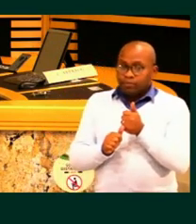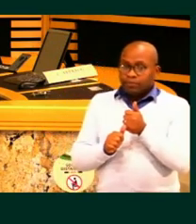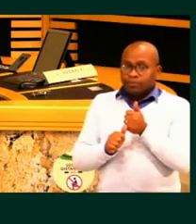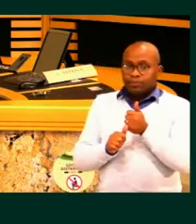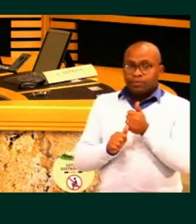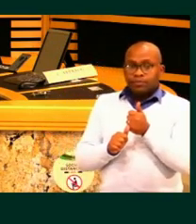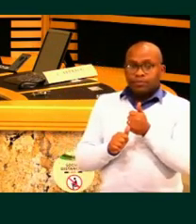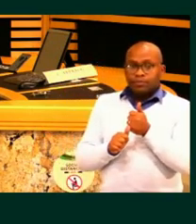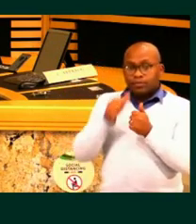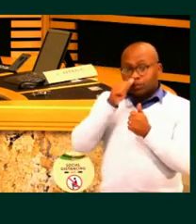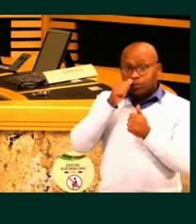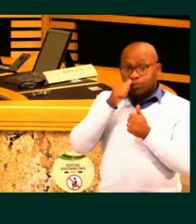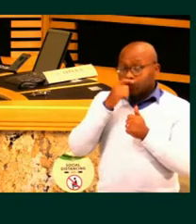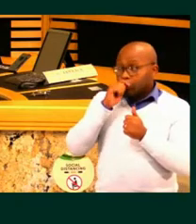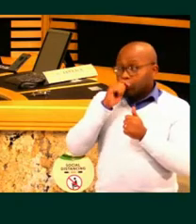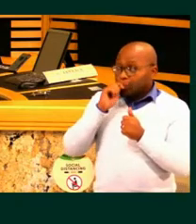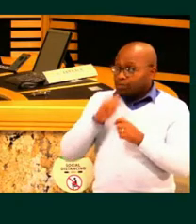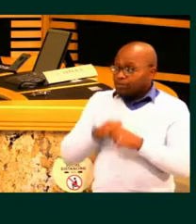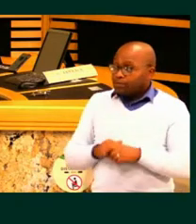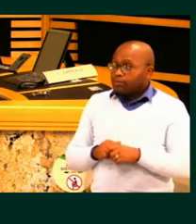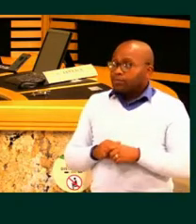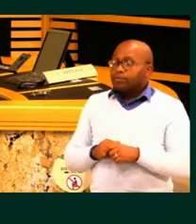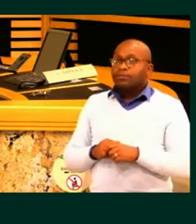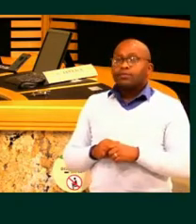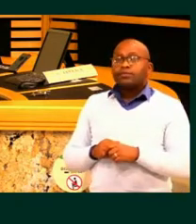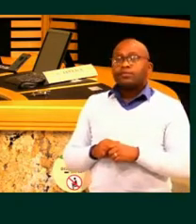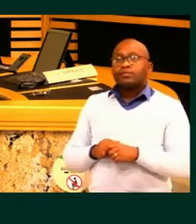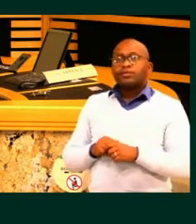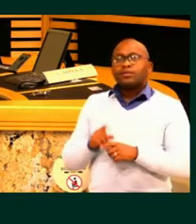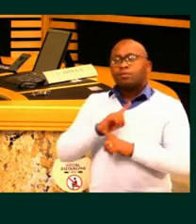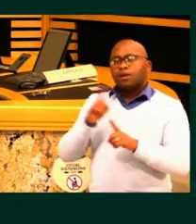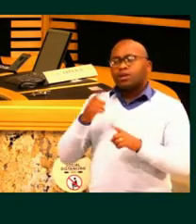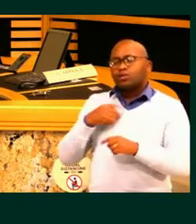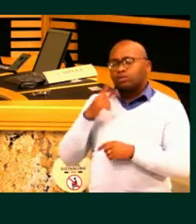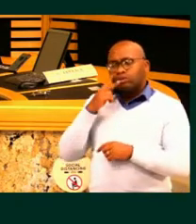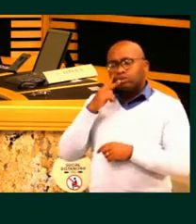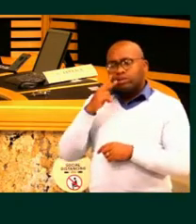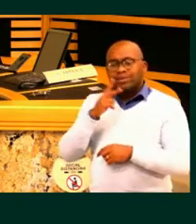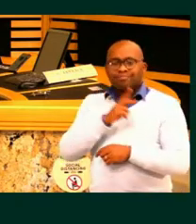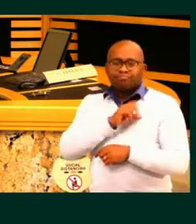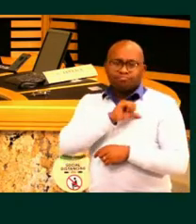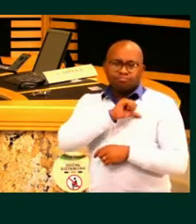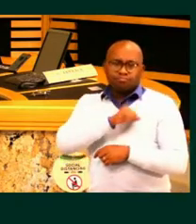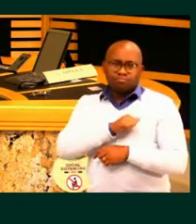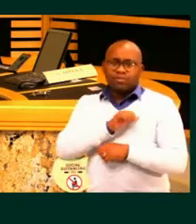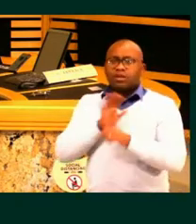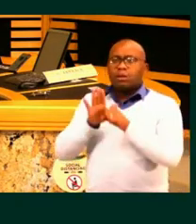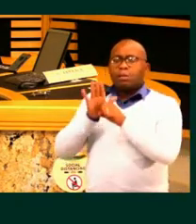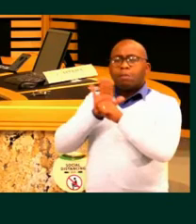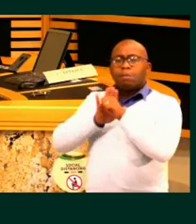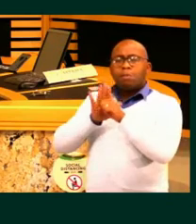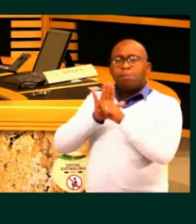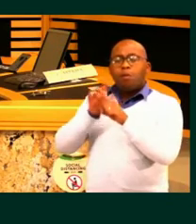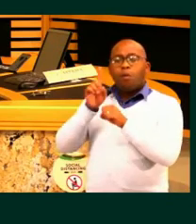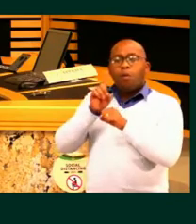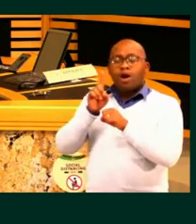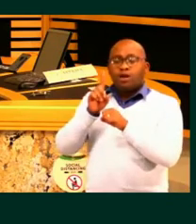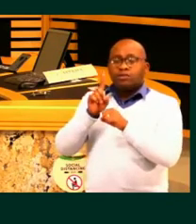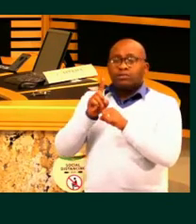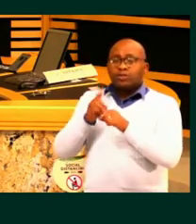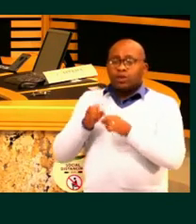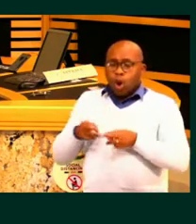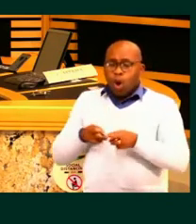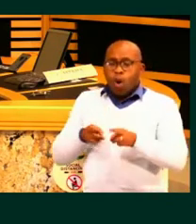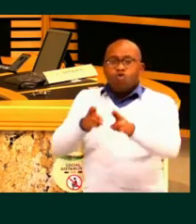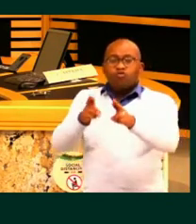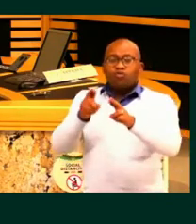be transport month it is quite saddened to State the State of Affairs of our road Network within the Eastern